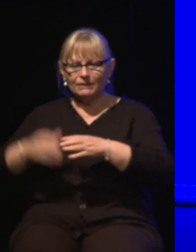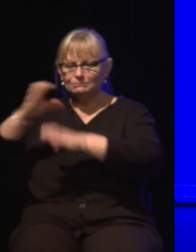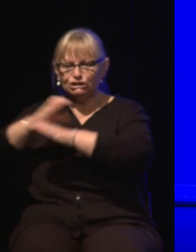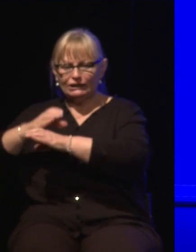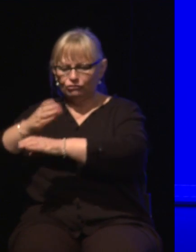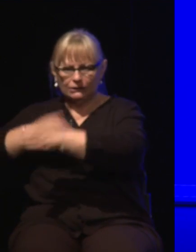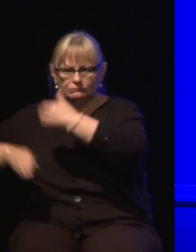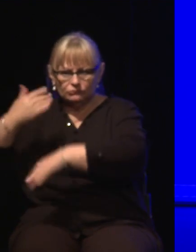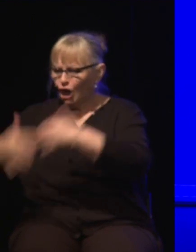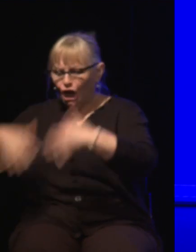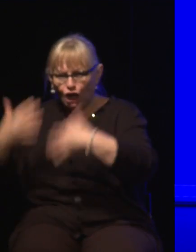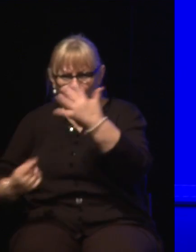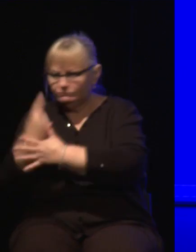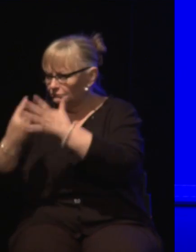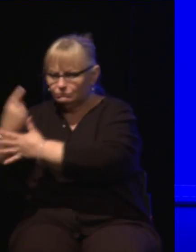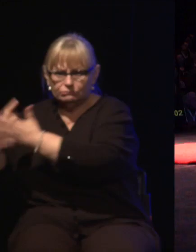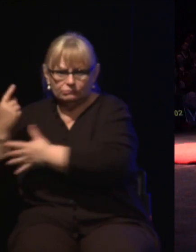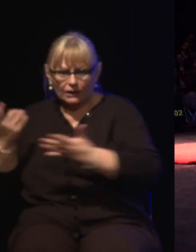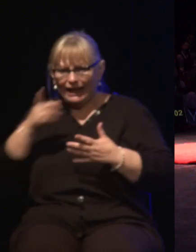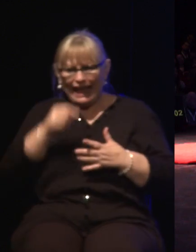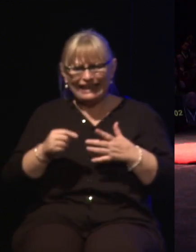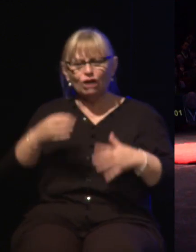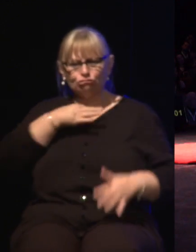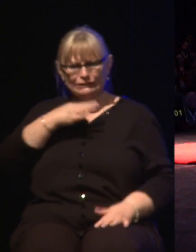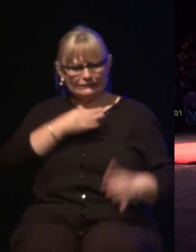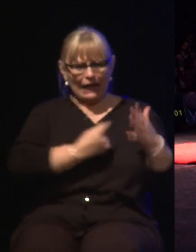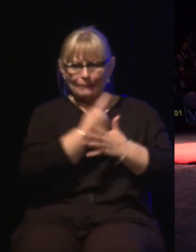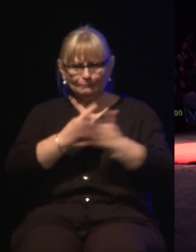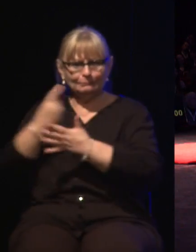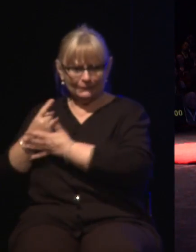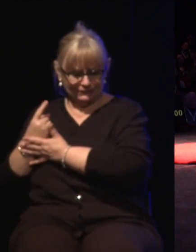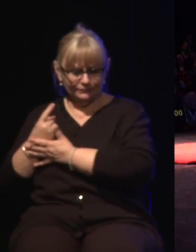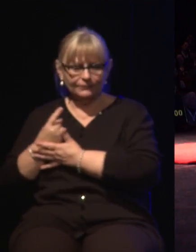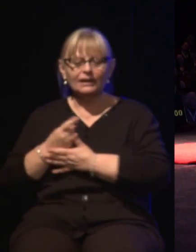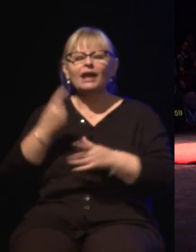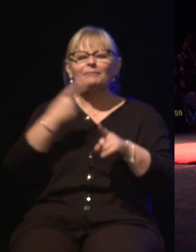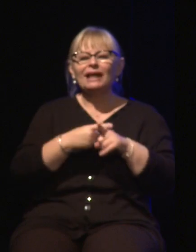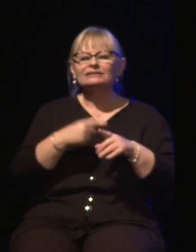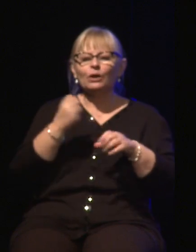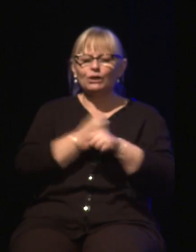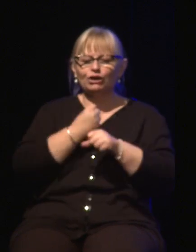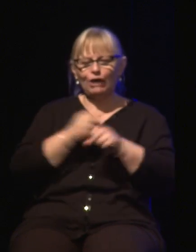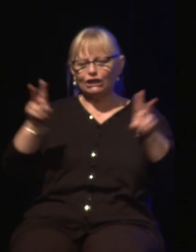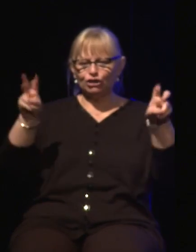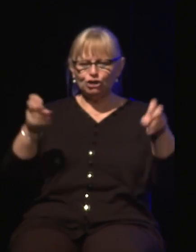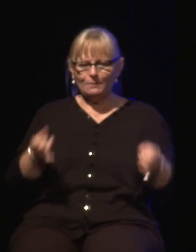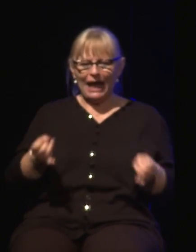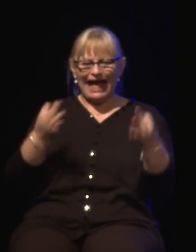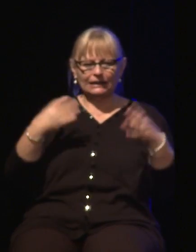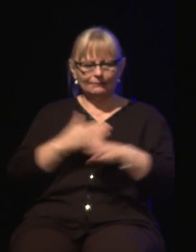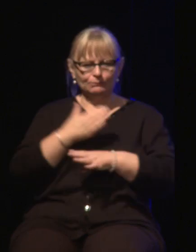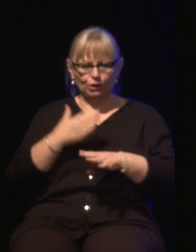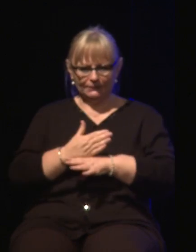risks of being injured in the factory. We also created unemployment. Unemployment exists when we